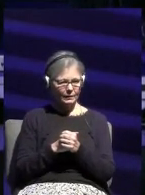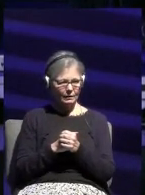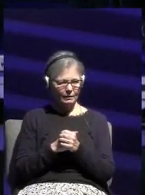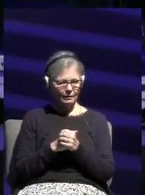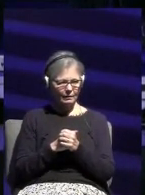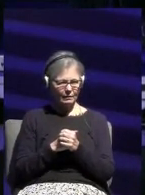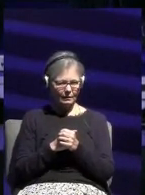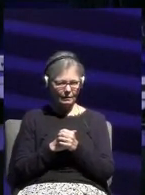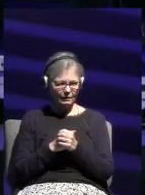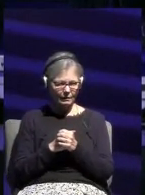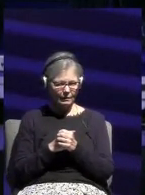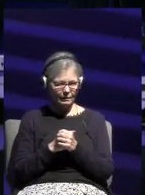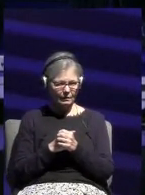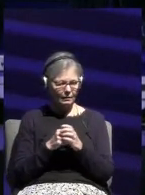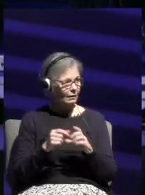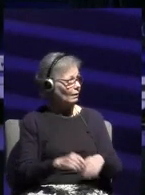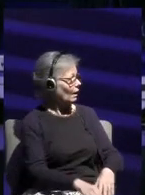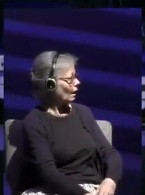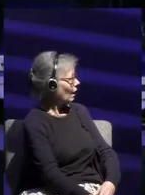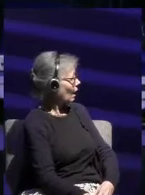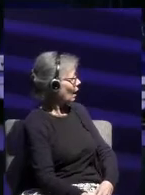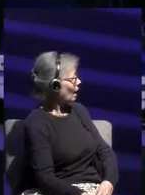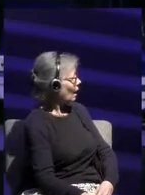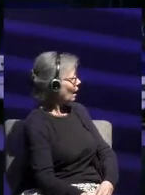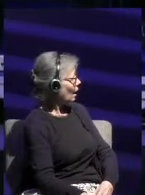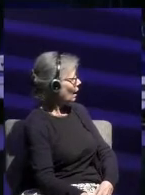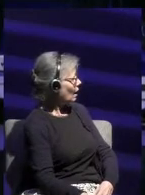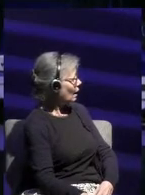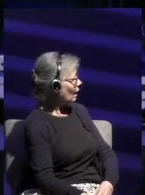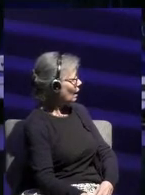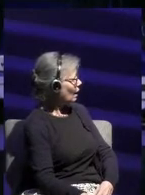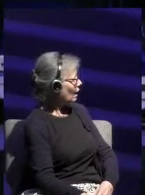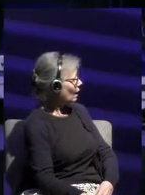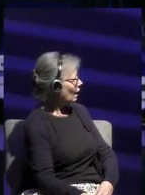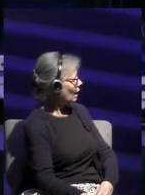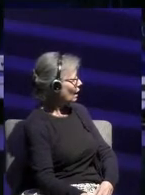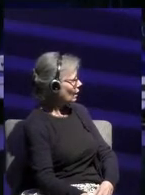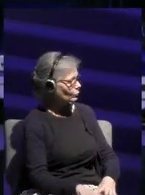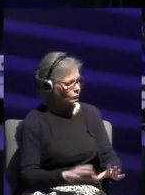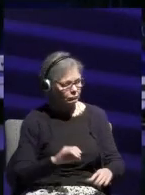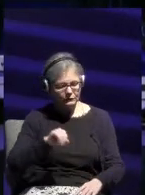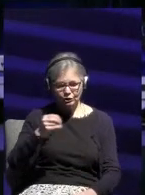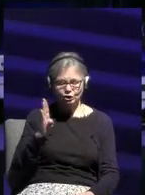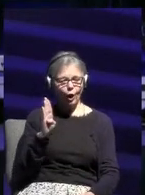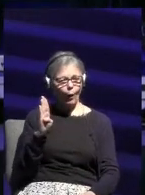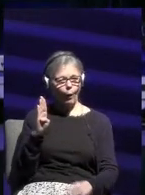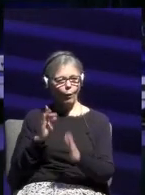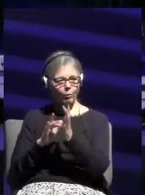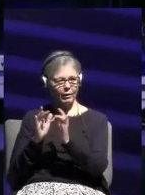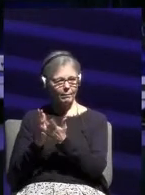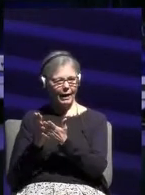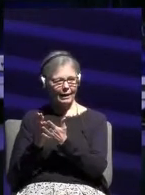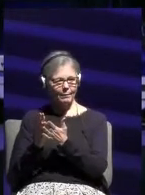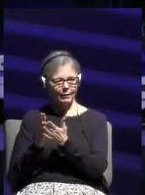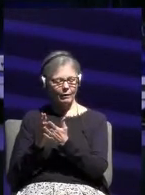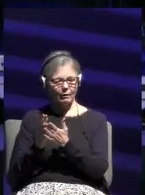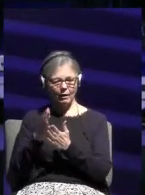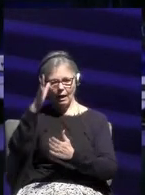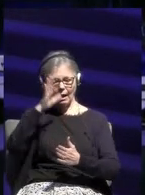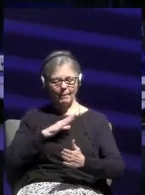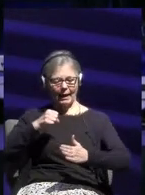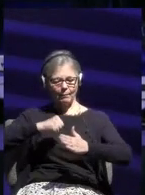life. The Bible says in Job, Job says that a man born of a